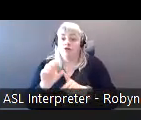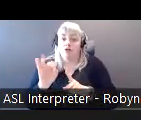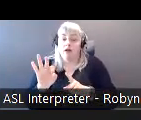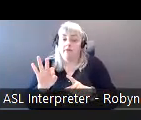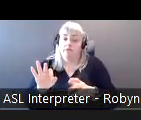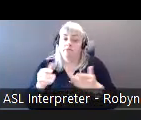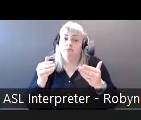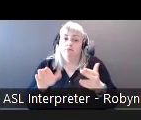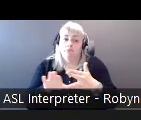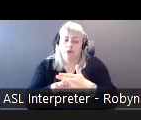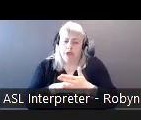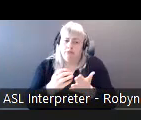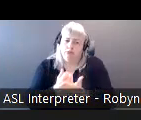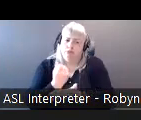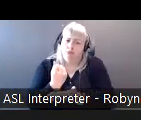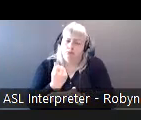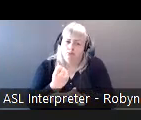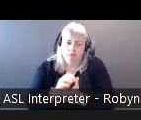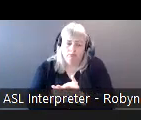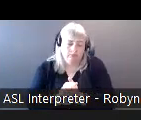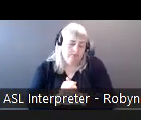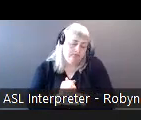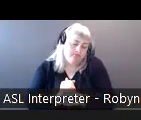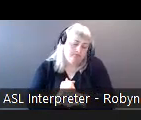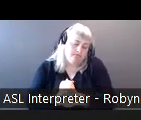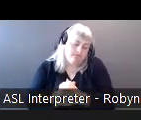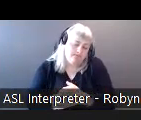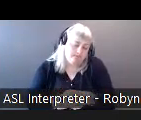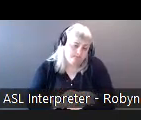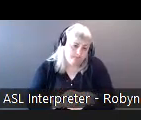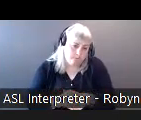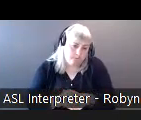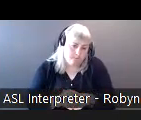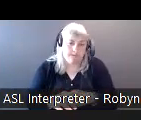where the staff and the clients can be at the center.